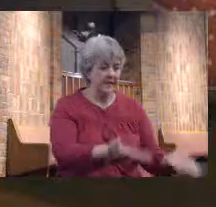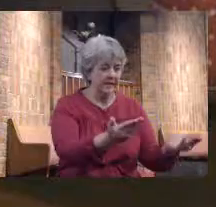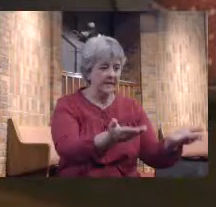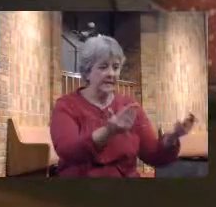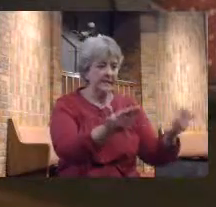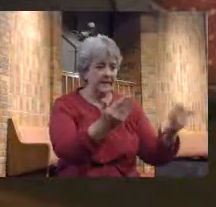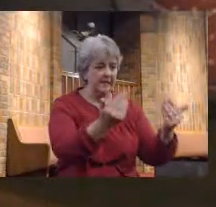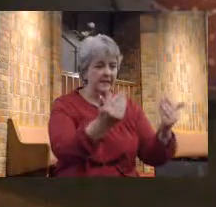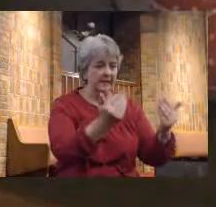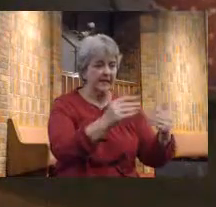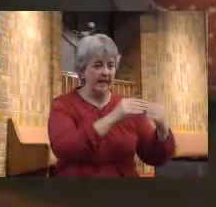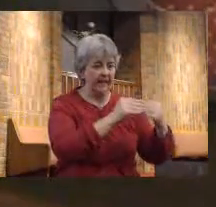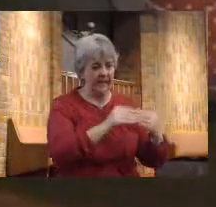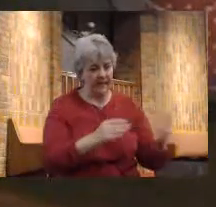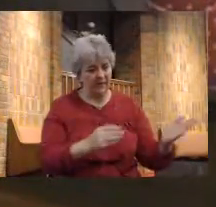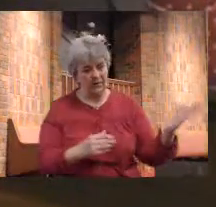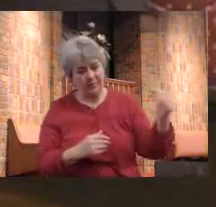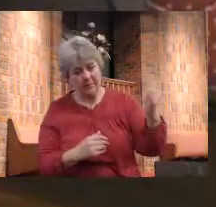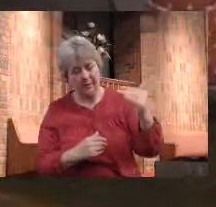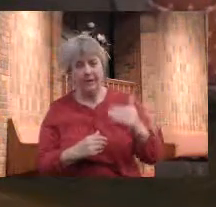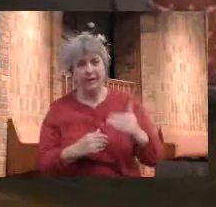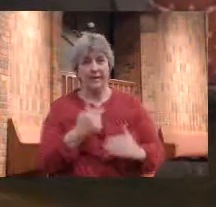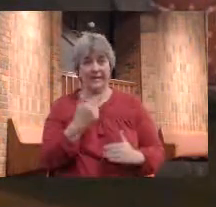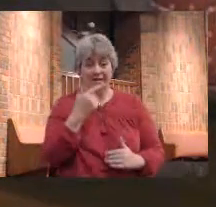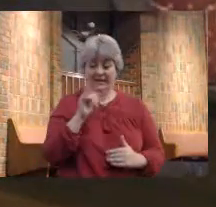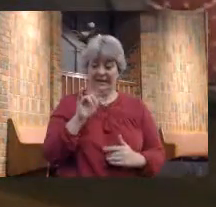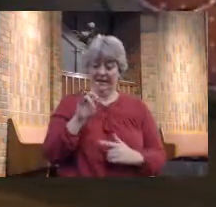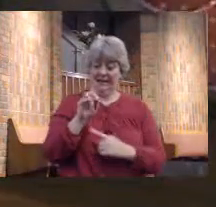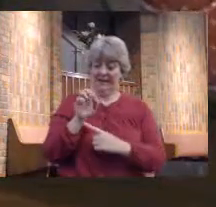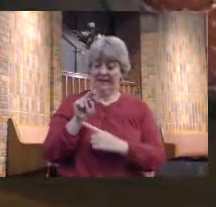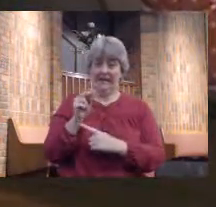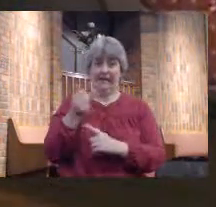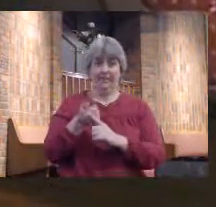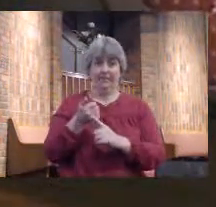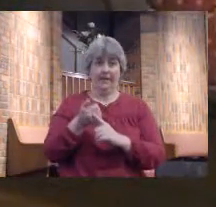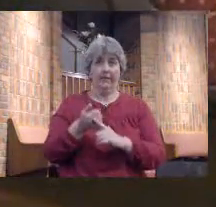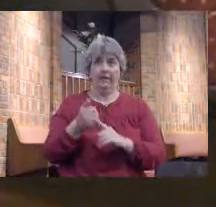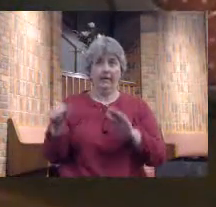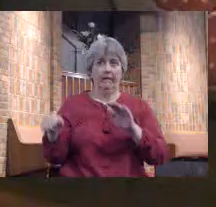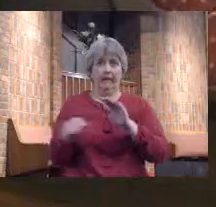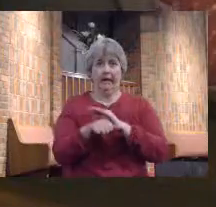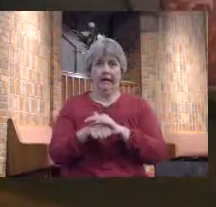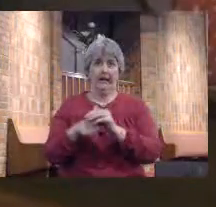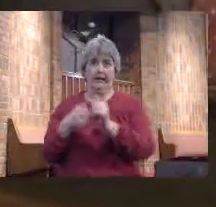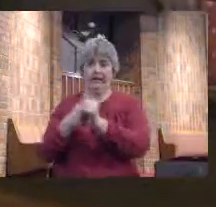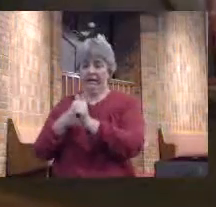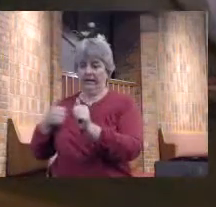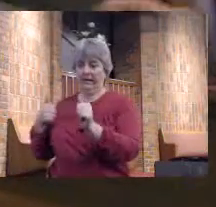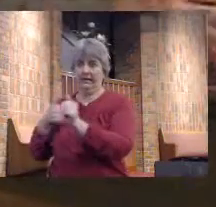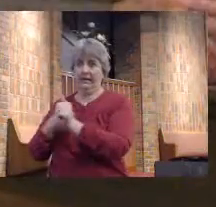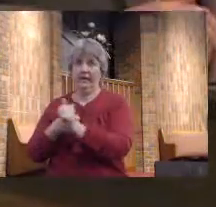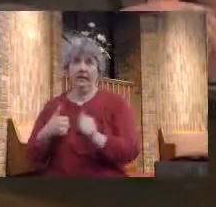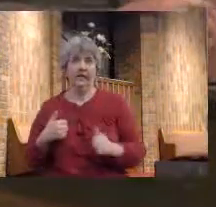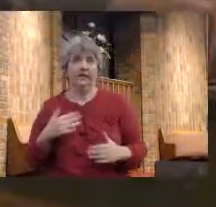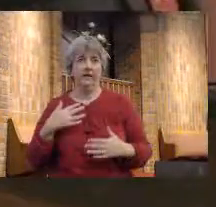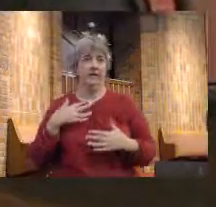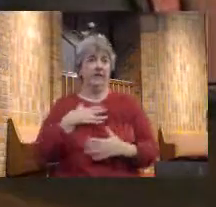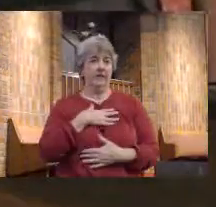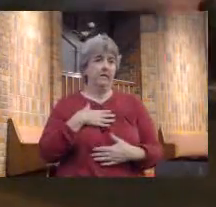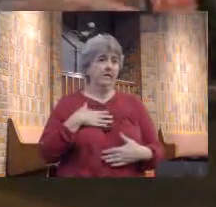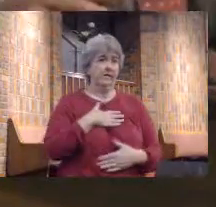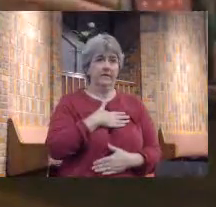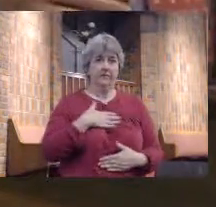people of Israel. And Gideon is a hiding man. He is a frightened man. He is